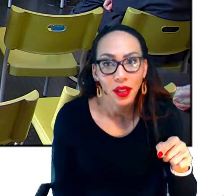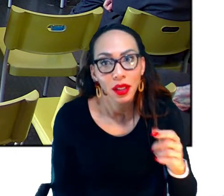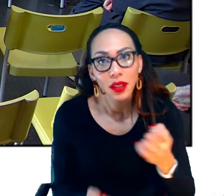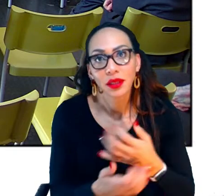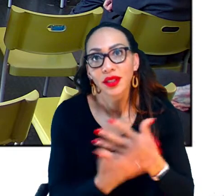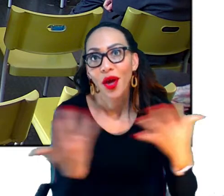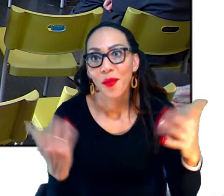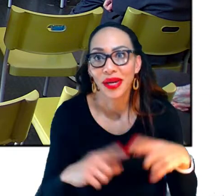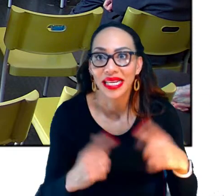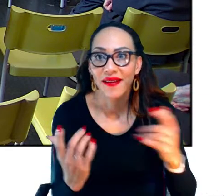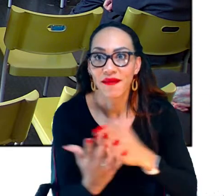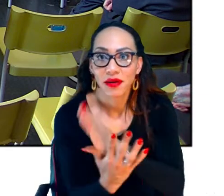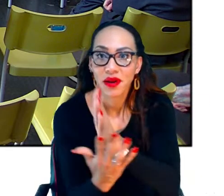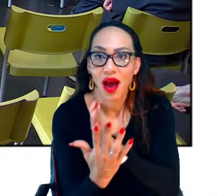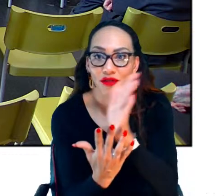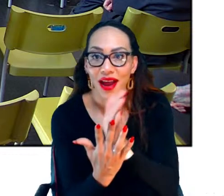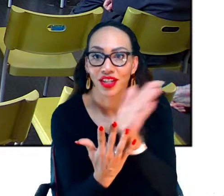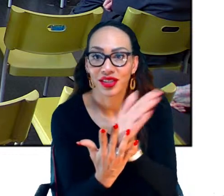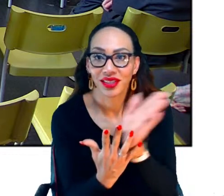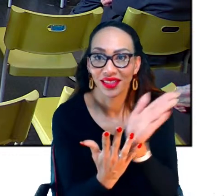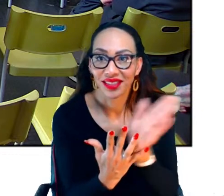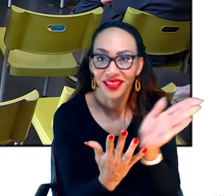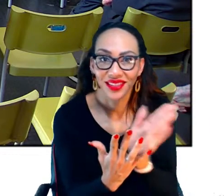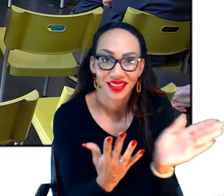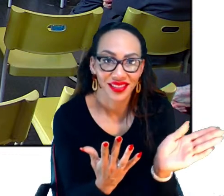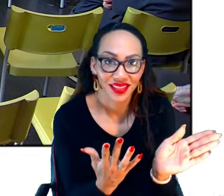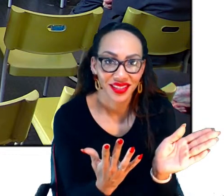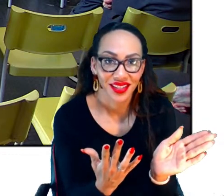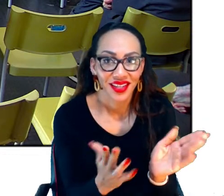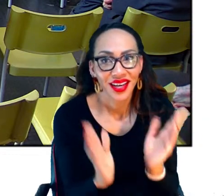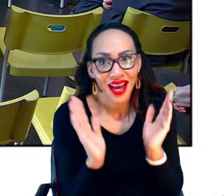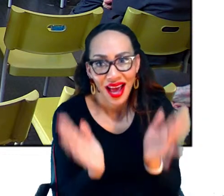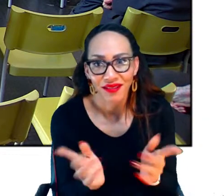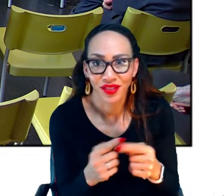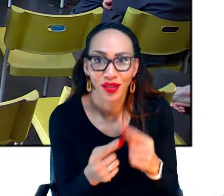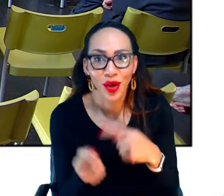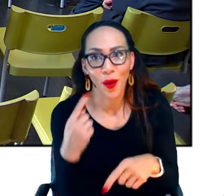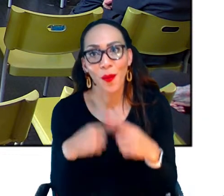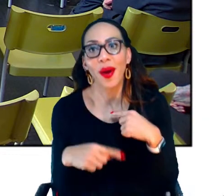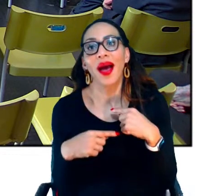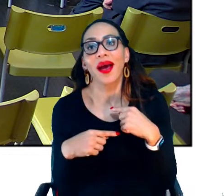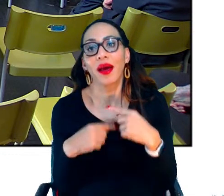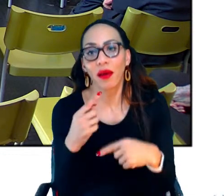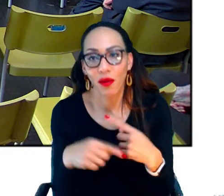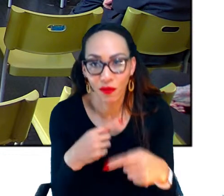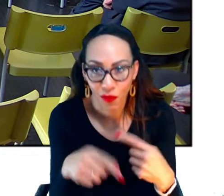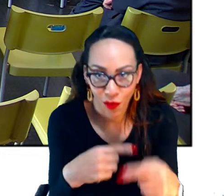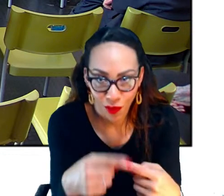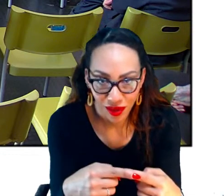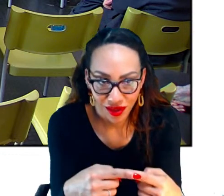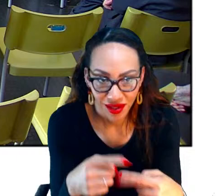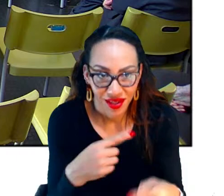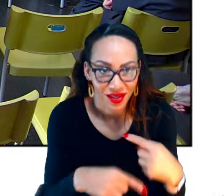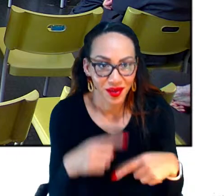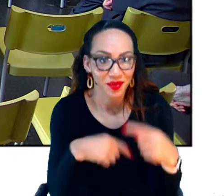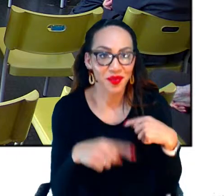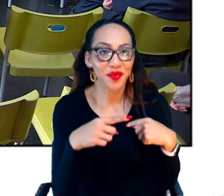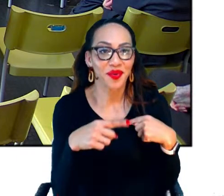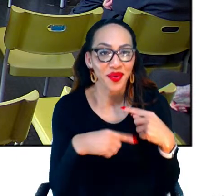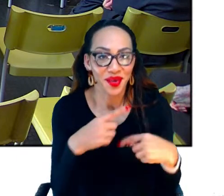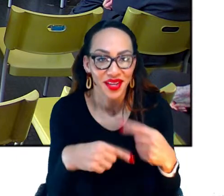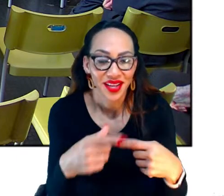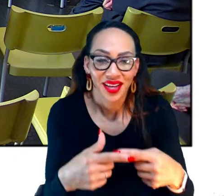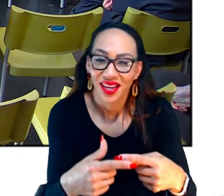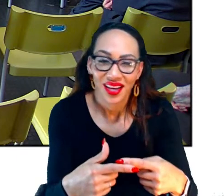in, and then I have to keep kind of keep going back, and I guess that's why working